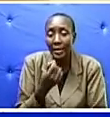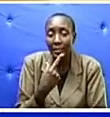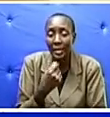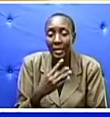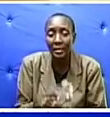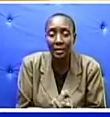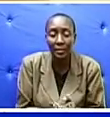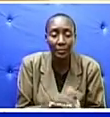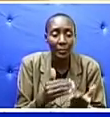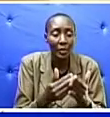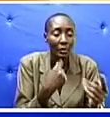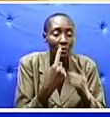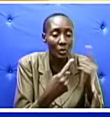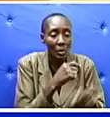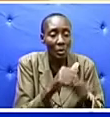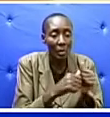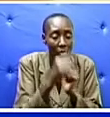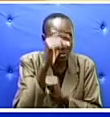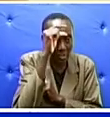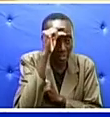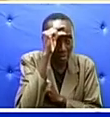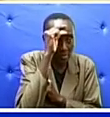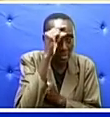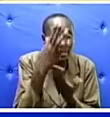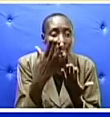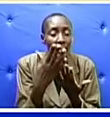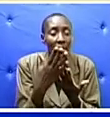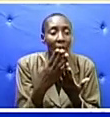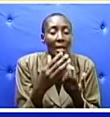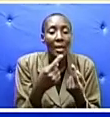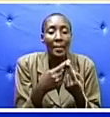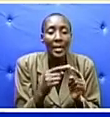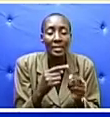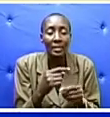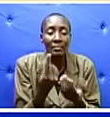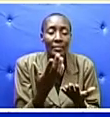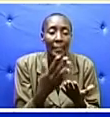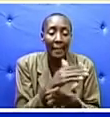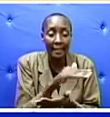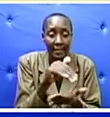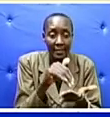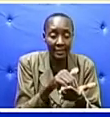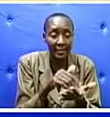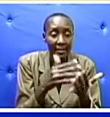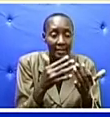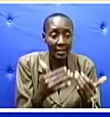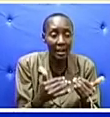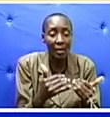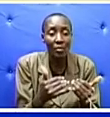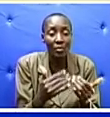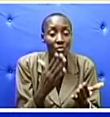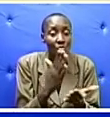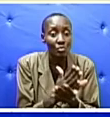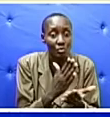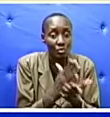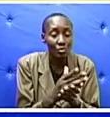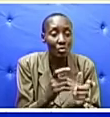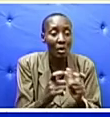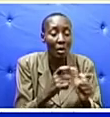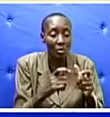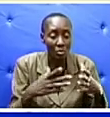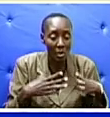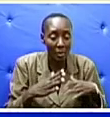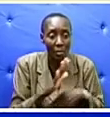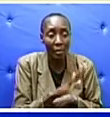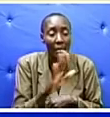before we talk about the government, what I like about the facilities is they've come up with measures to control their people on how to get